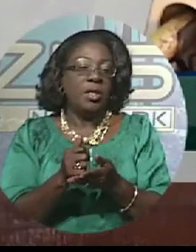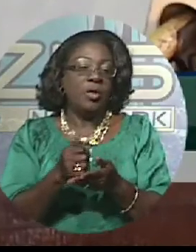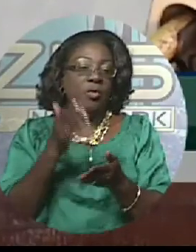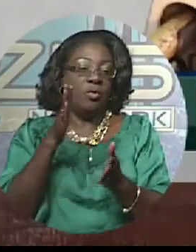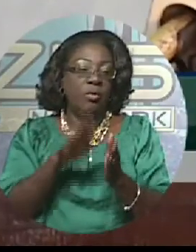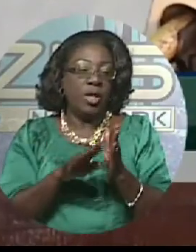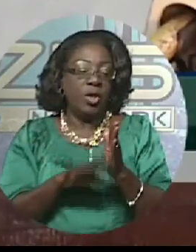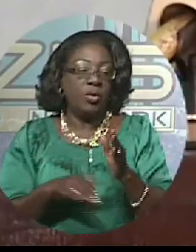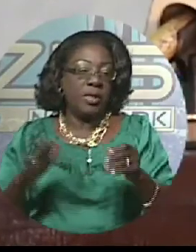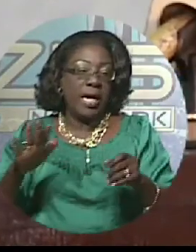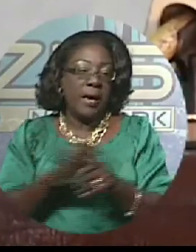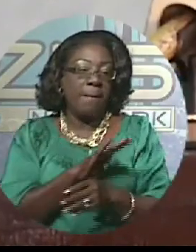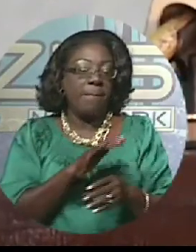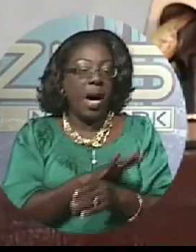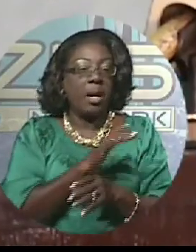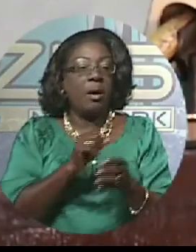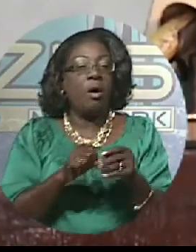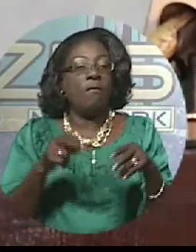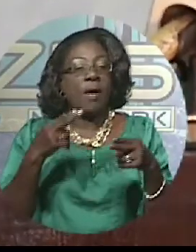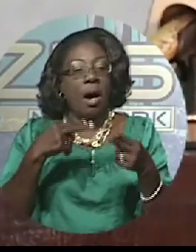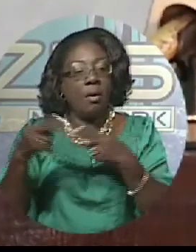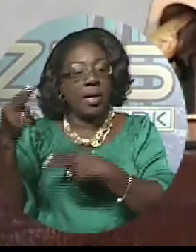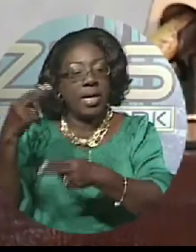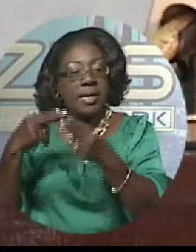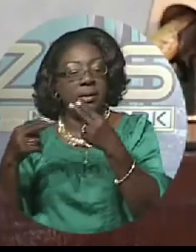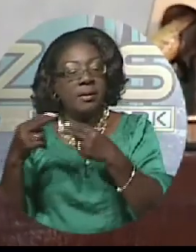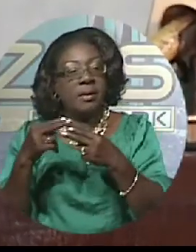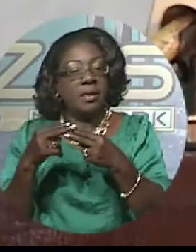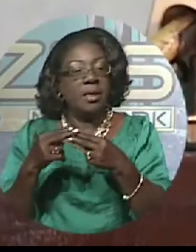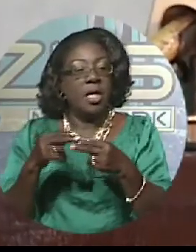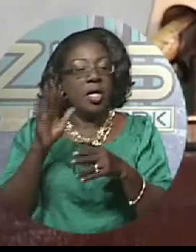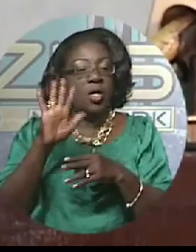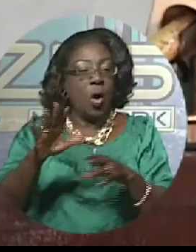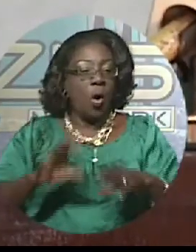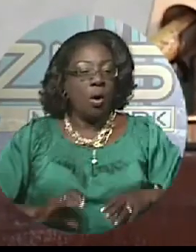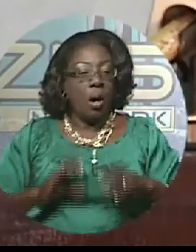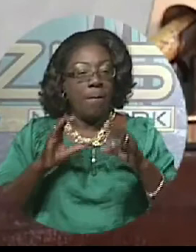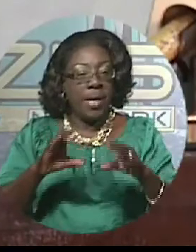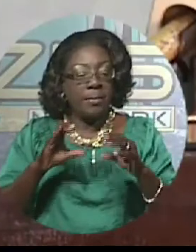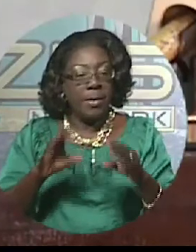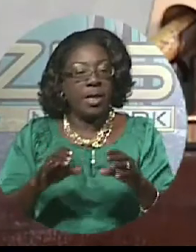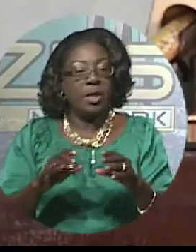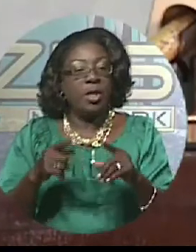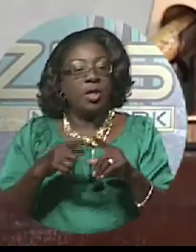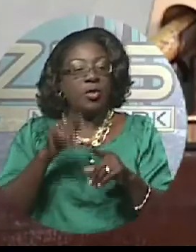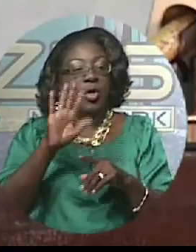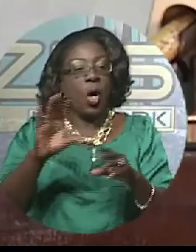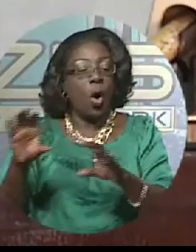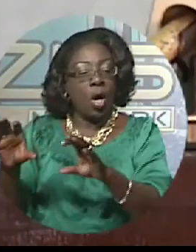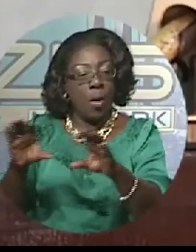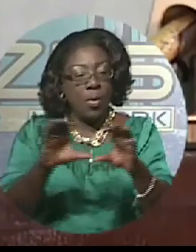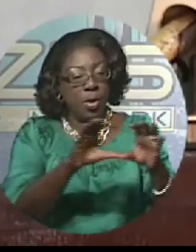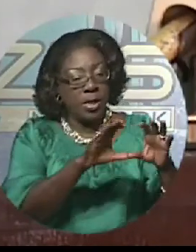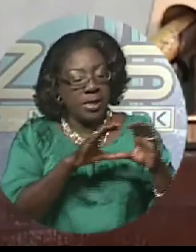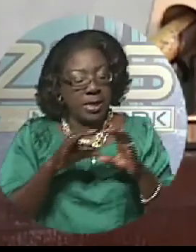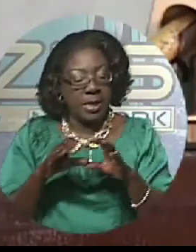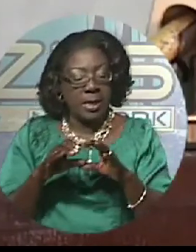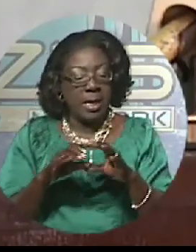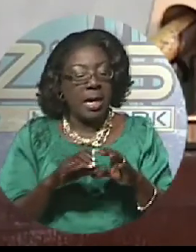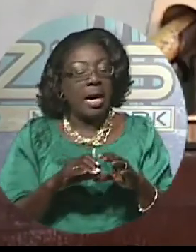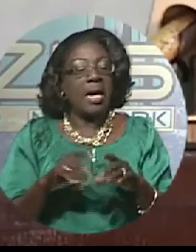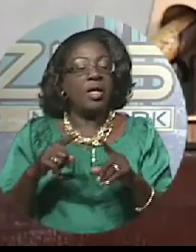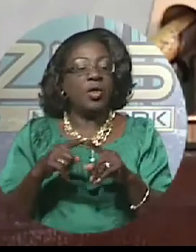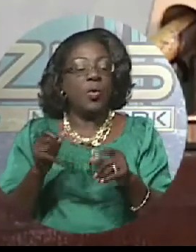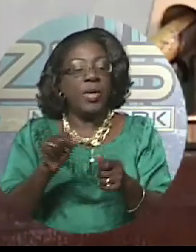hazards that are associated with disasters. Your commitment to your community and our commitment to each